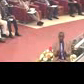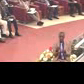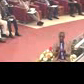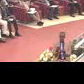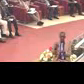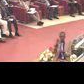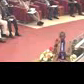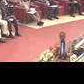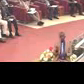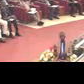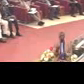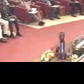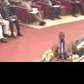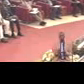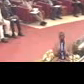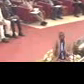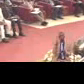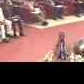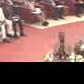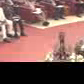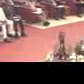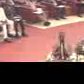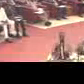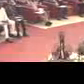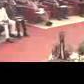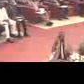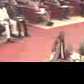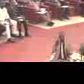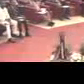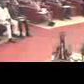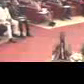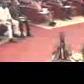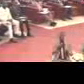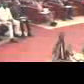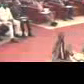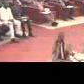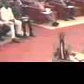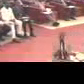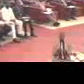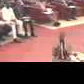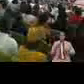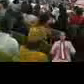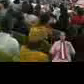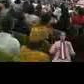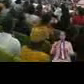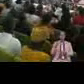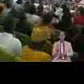Anything that will injure my brothers and sisters emotionally.